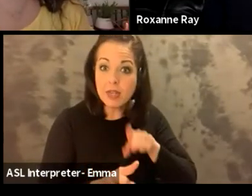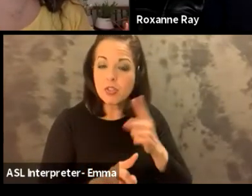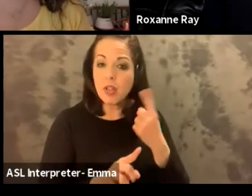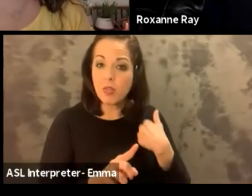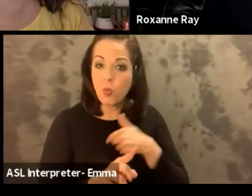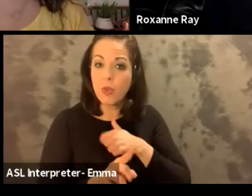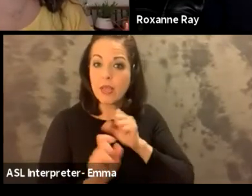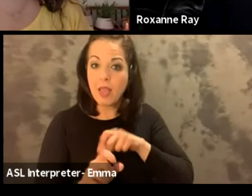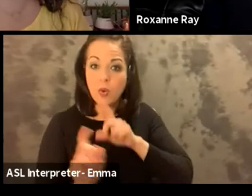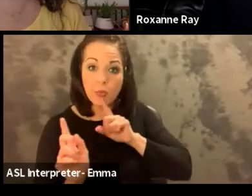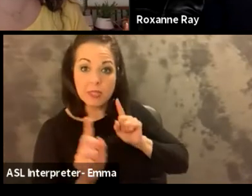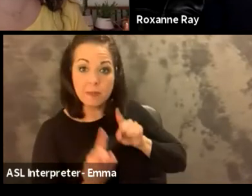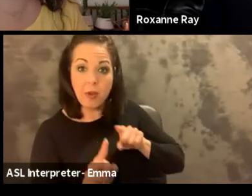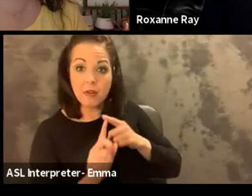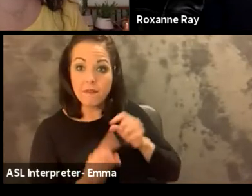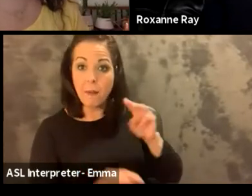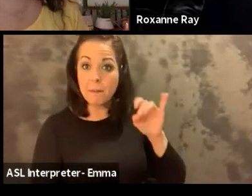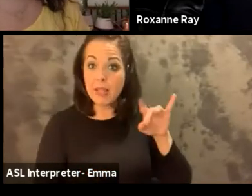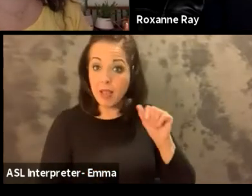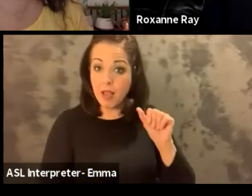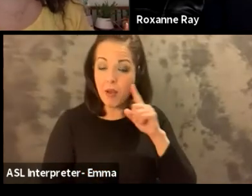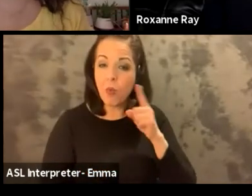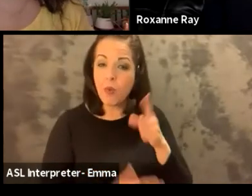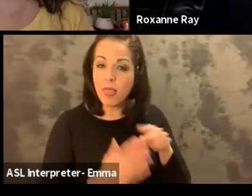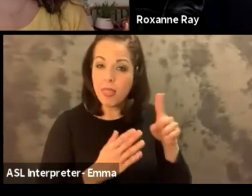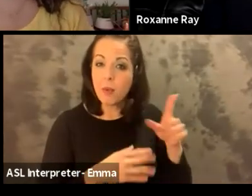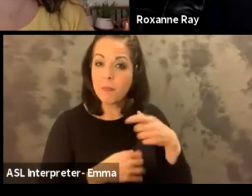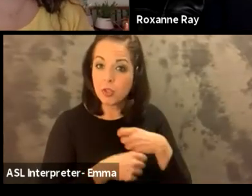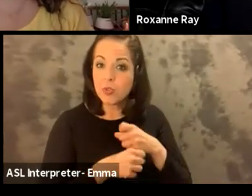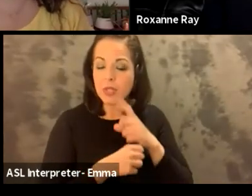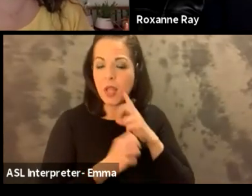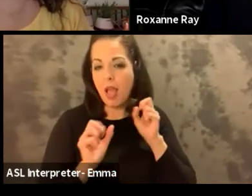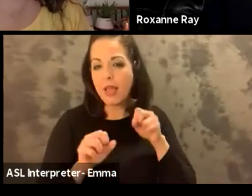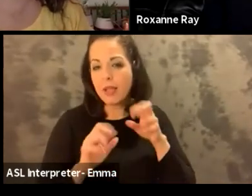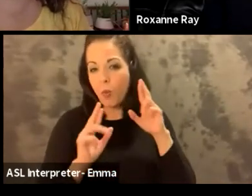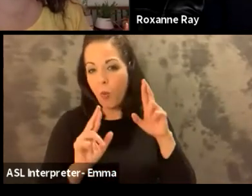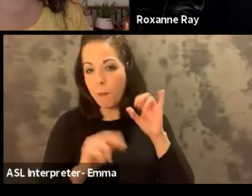respond to what they're producing, what they're creating. I hope that.